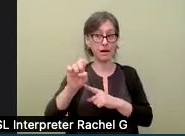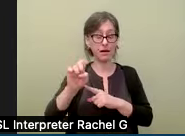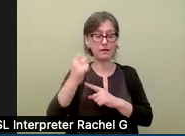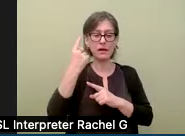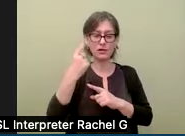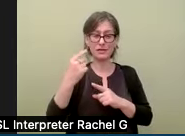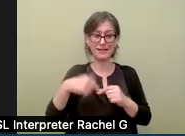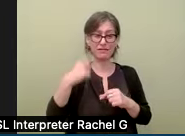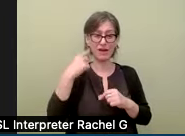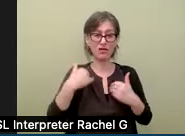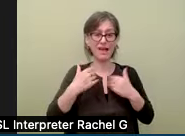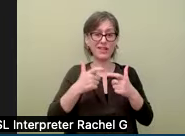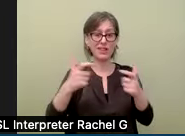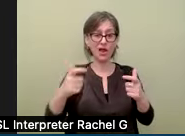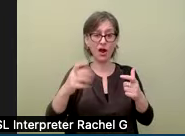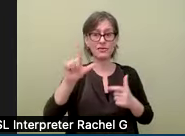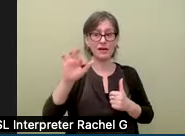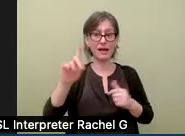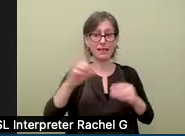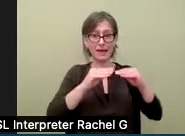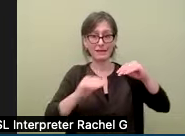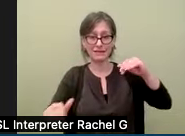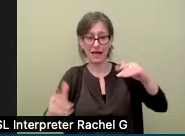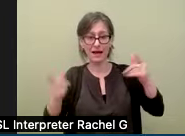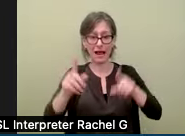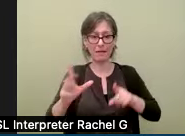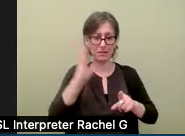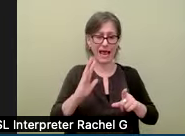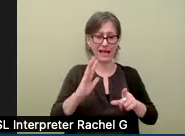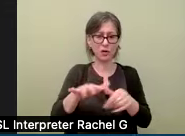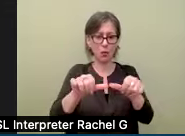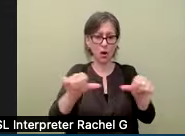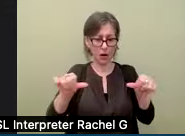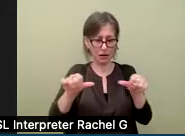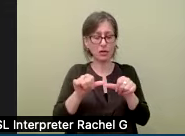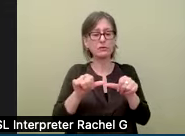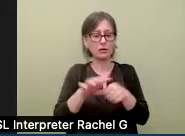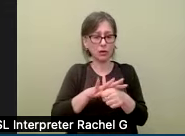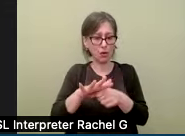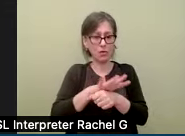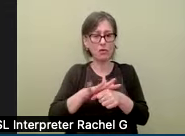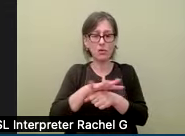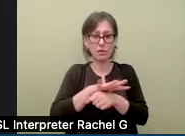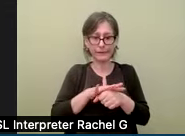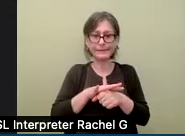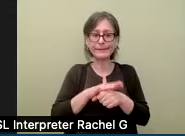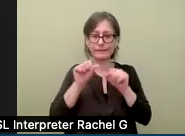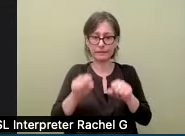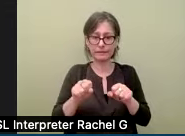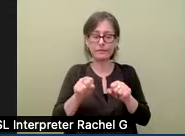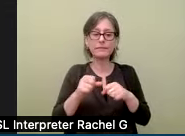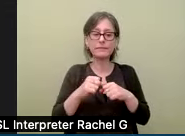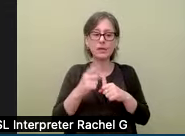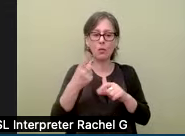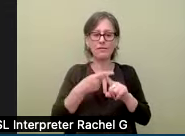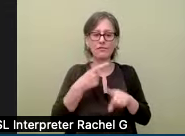that have experienced large landslides in the past, capable of producing local tsunamis. One example location is off the coast of